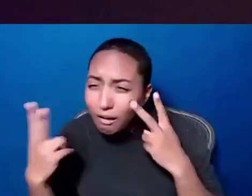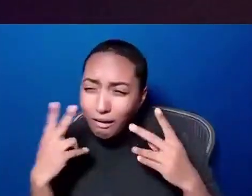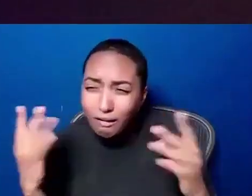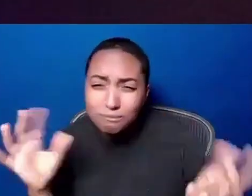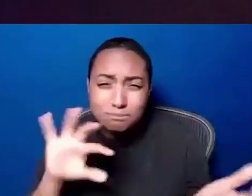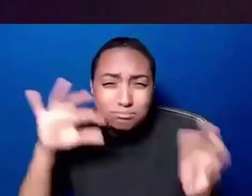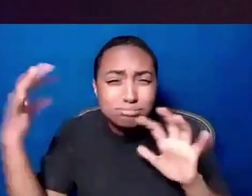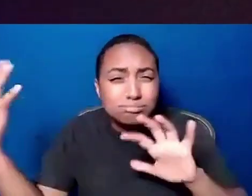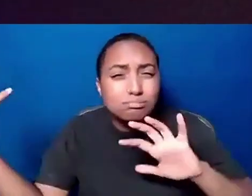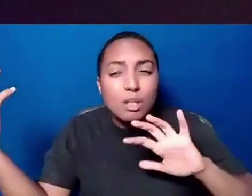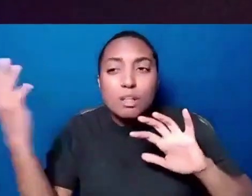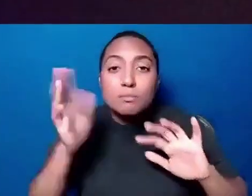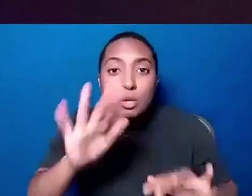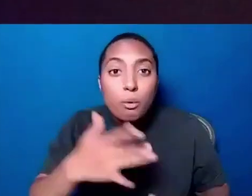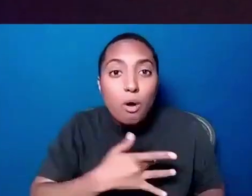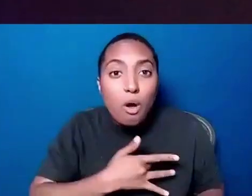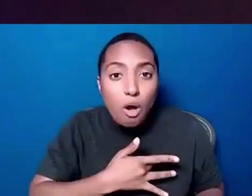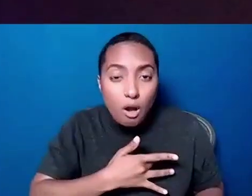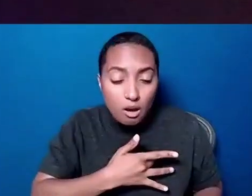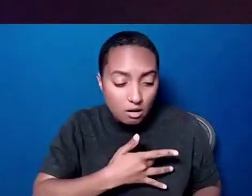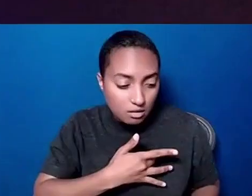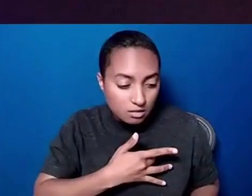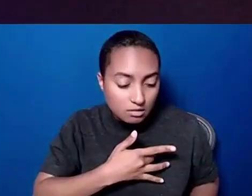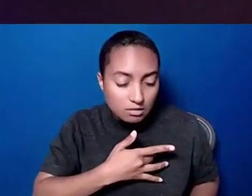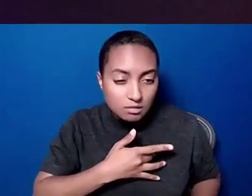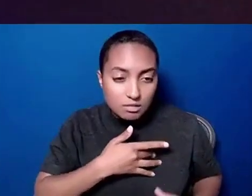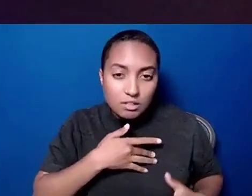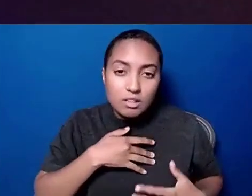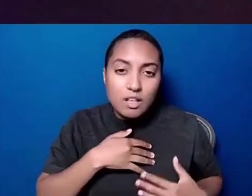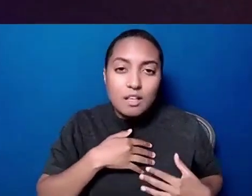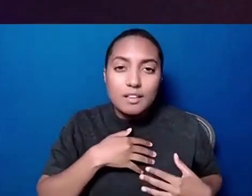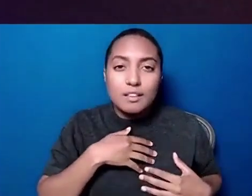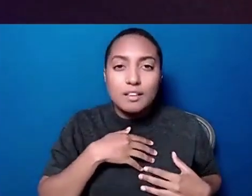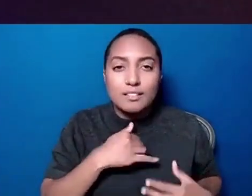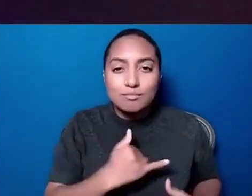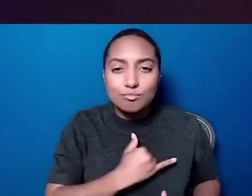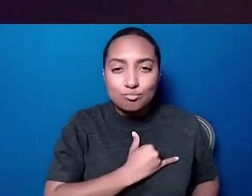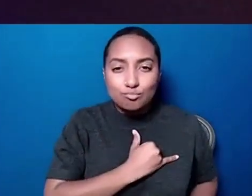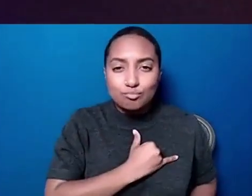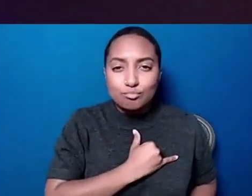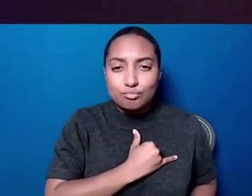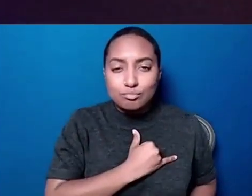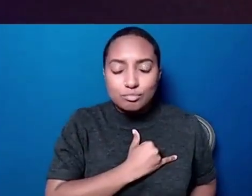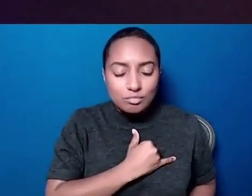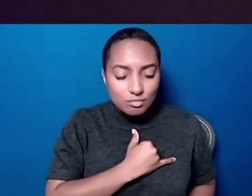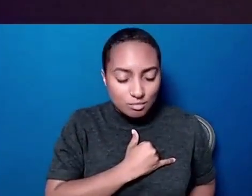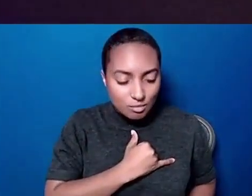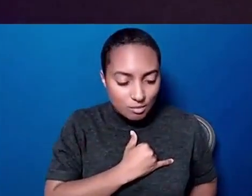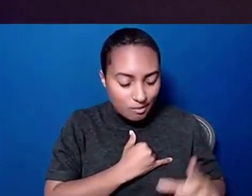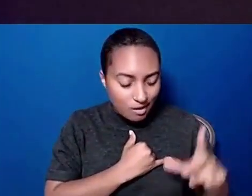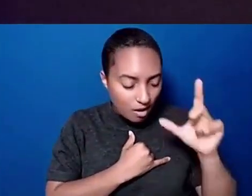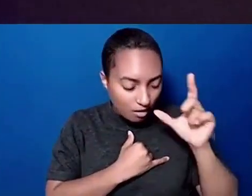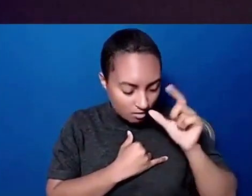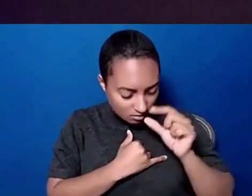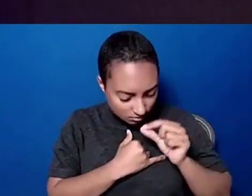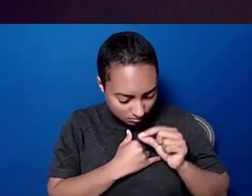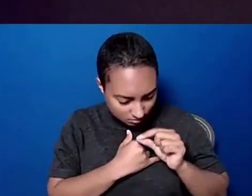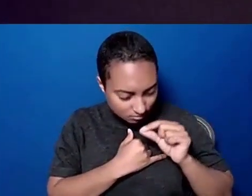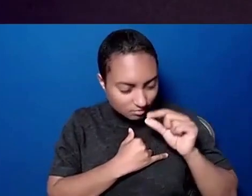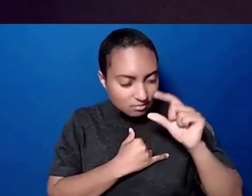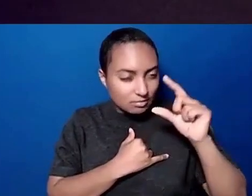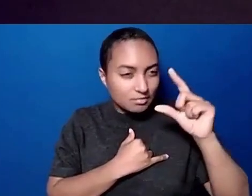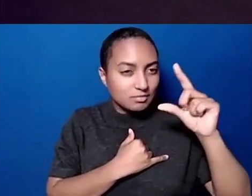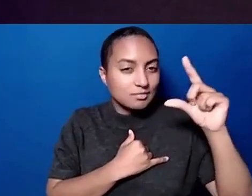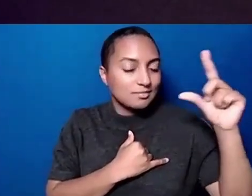heart with you when you close your eyes at night, and when you open your eyes to greet the new